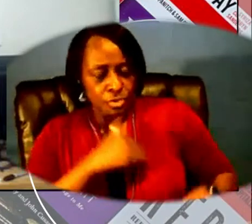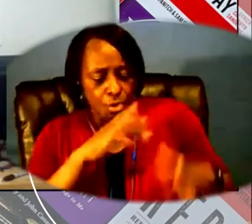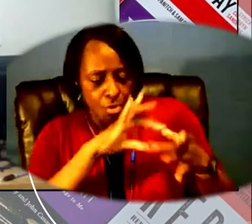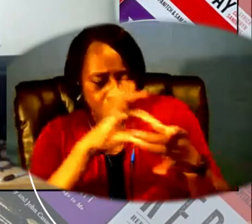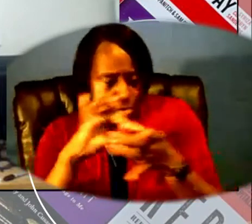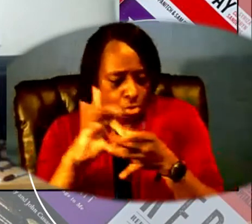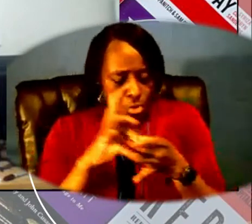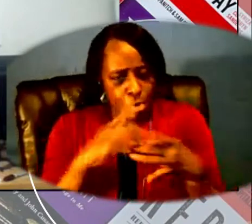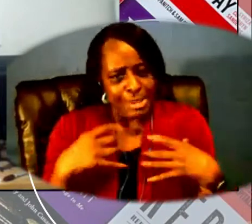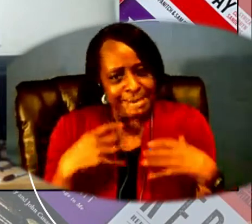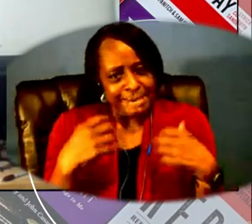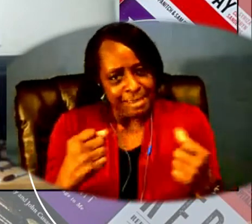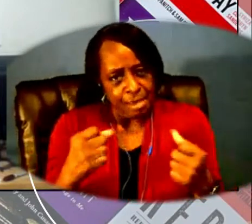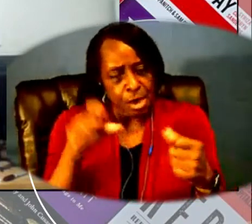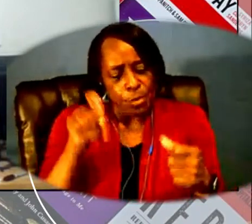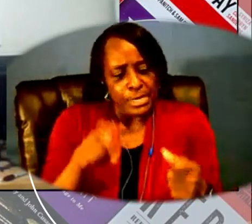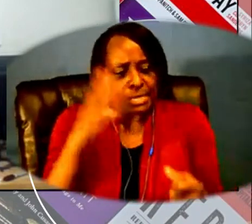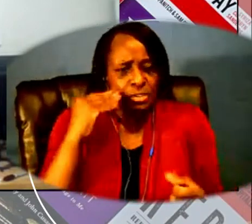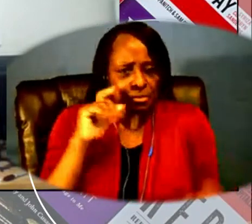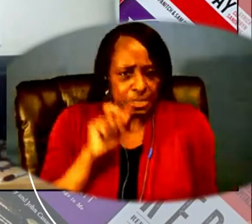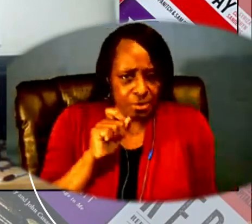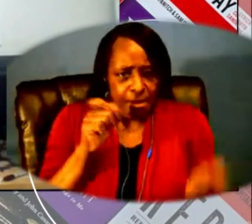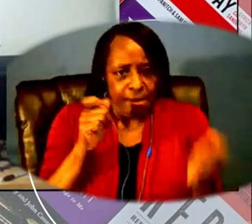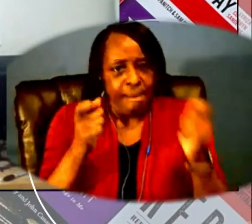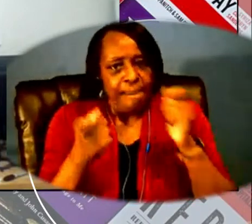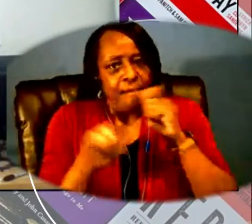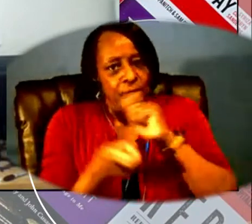through an evolution of